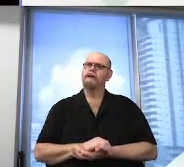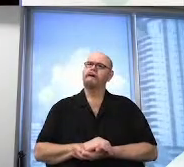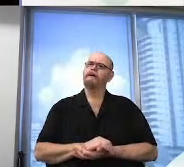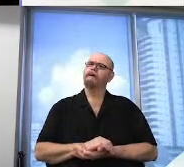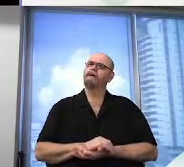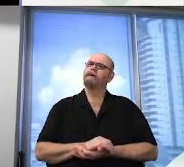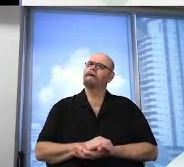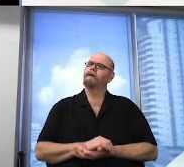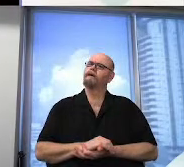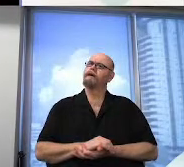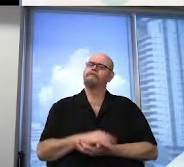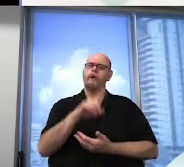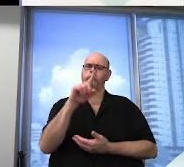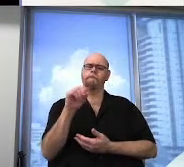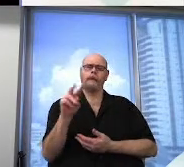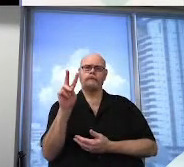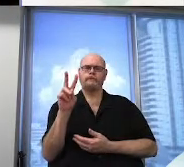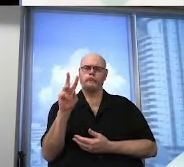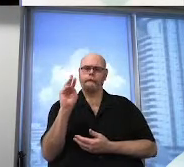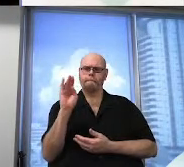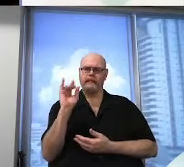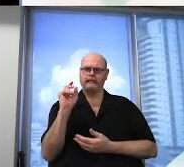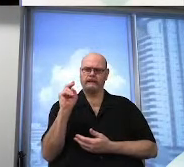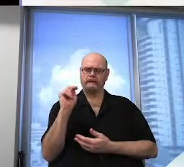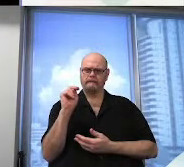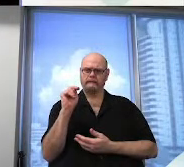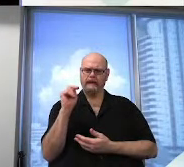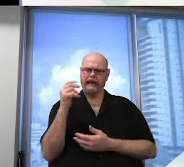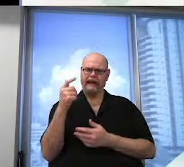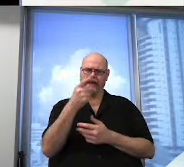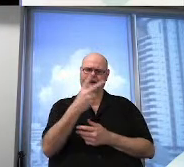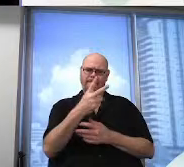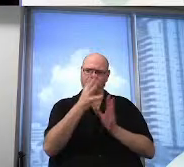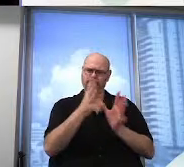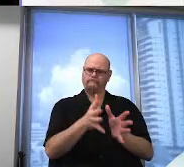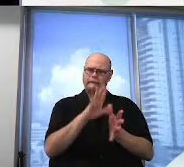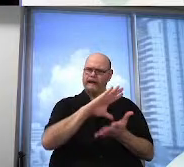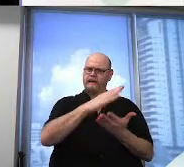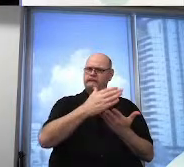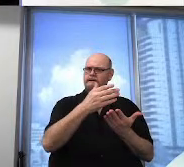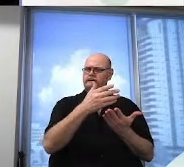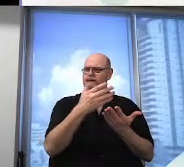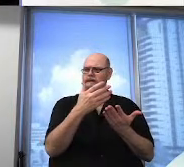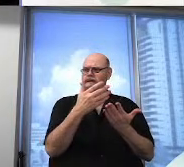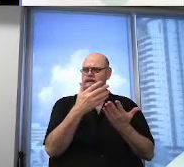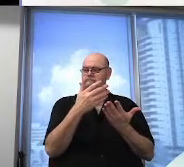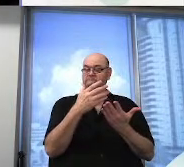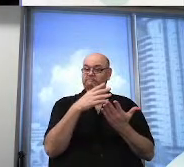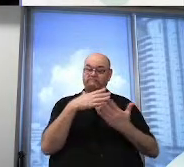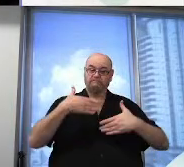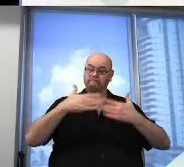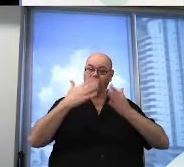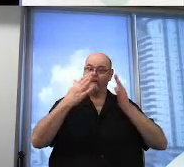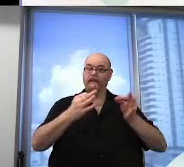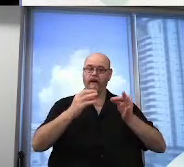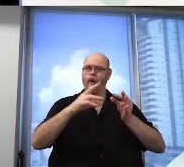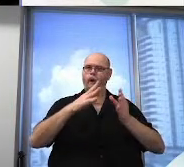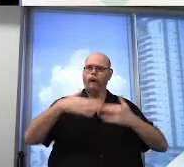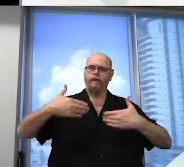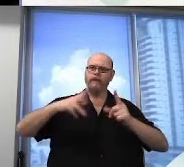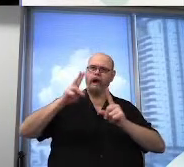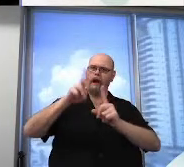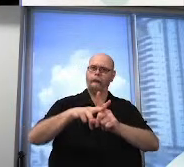of the 1.2 billion, nearly half remains, and here's where their comment became unclear, either unformulated